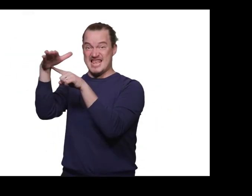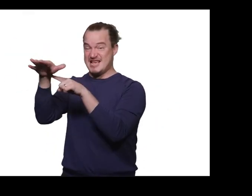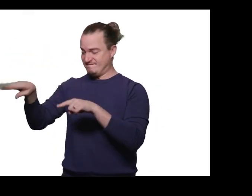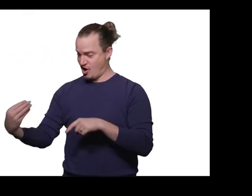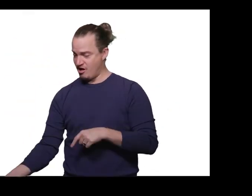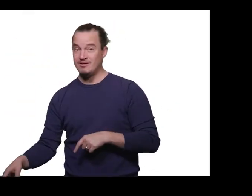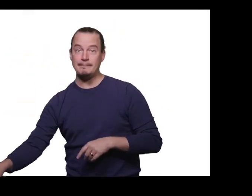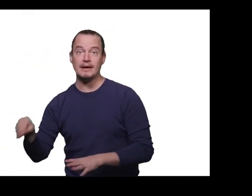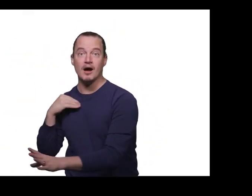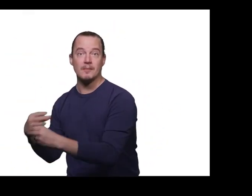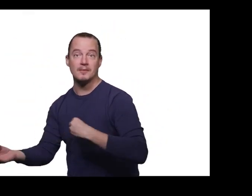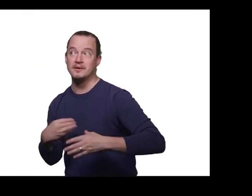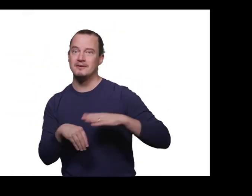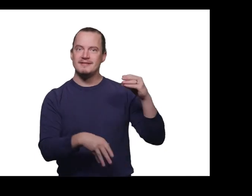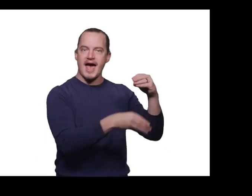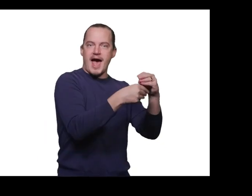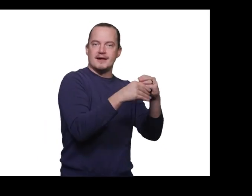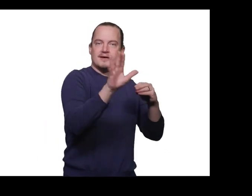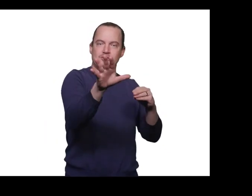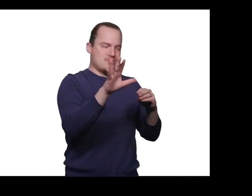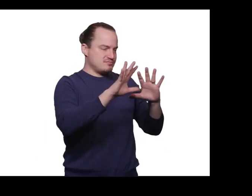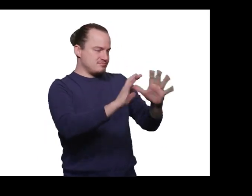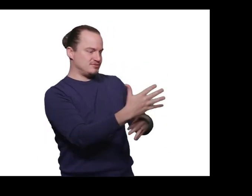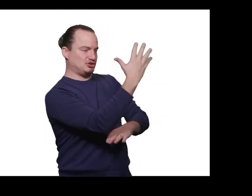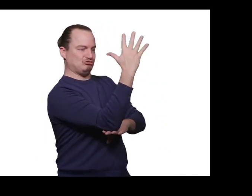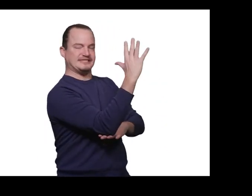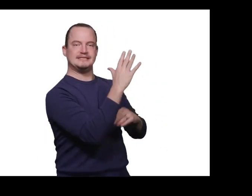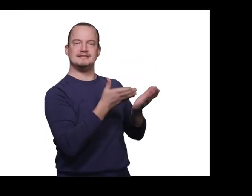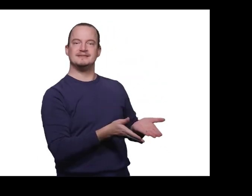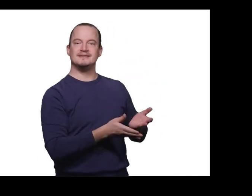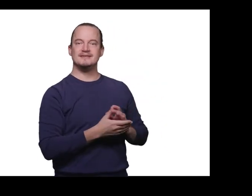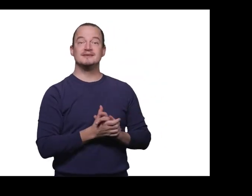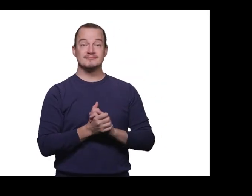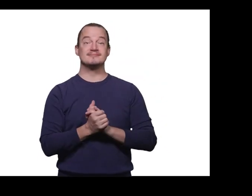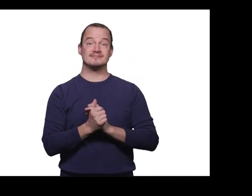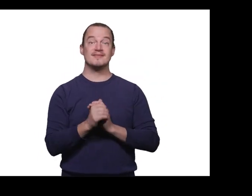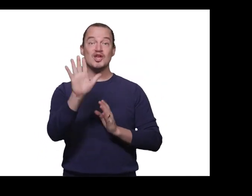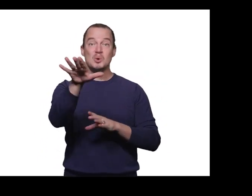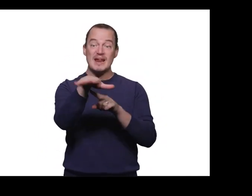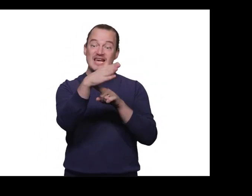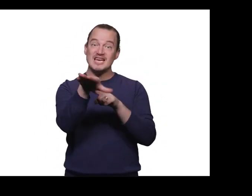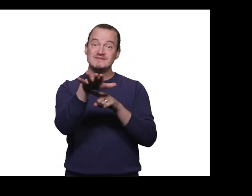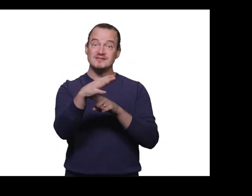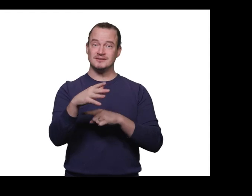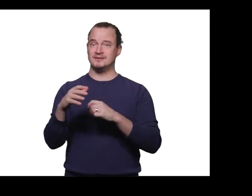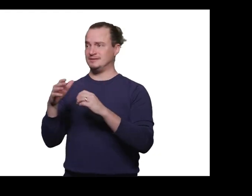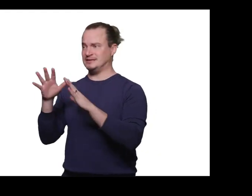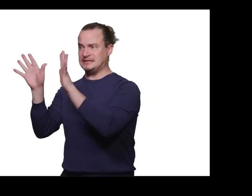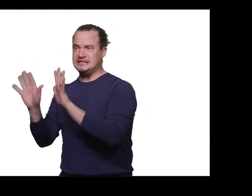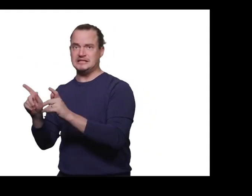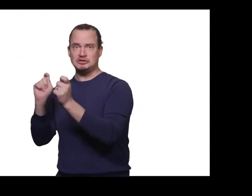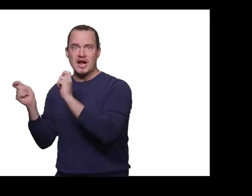and recreate it and add it to your tree. Change your leaves with the